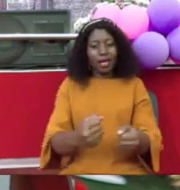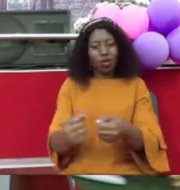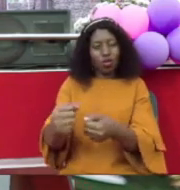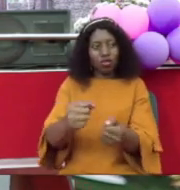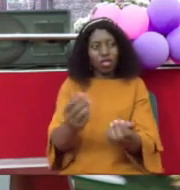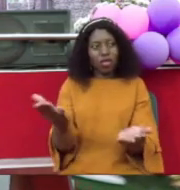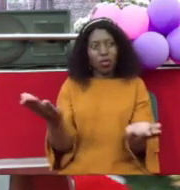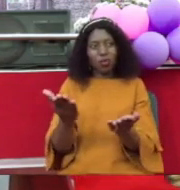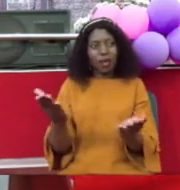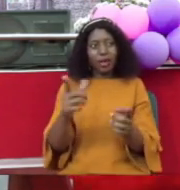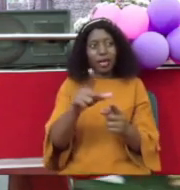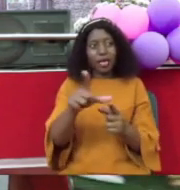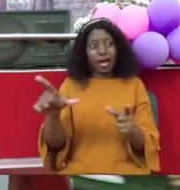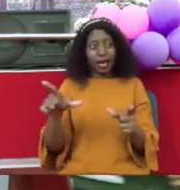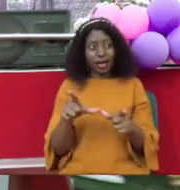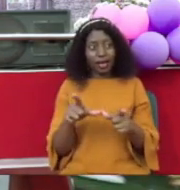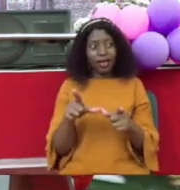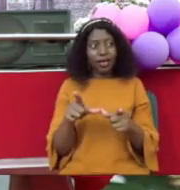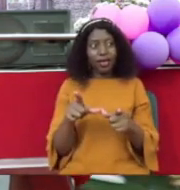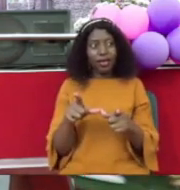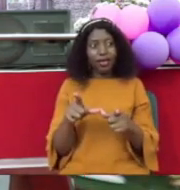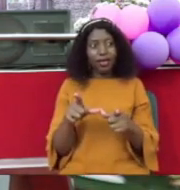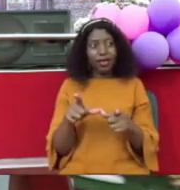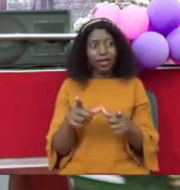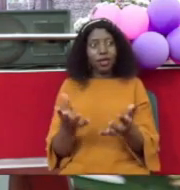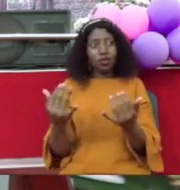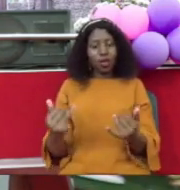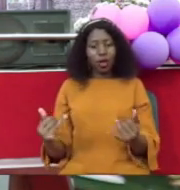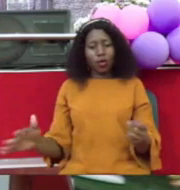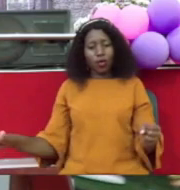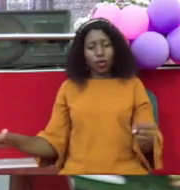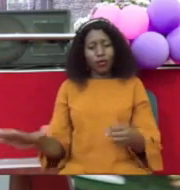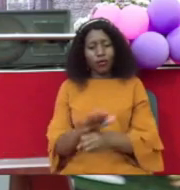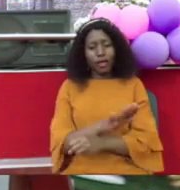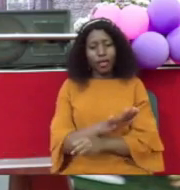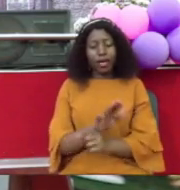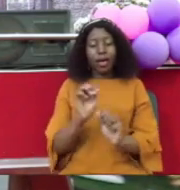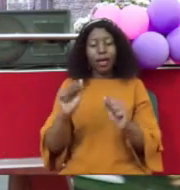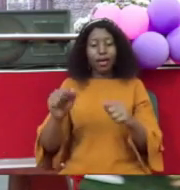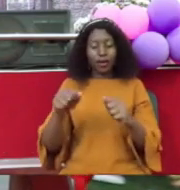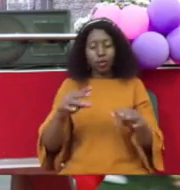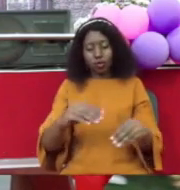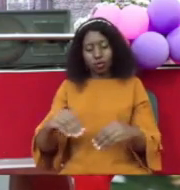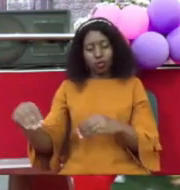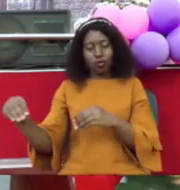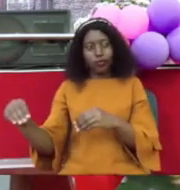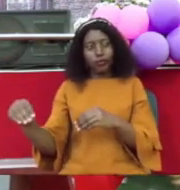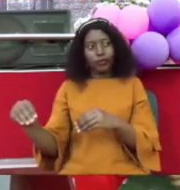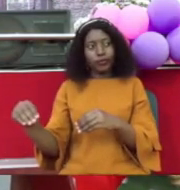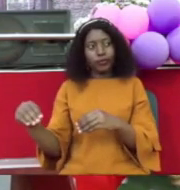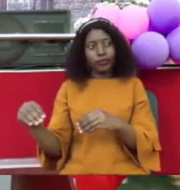ile ikiwekwa kwenye maji mengi. So you are filled and you are able to move. Kwa hivyo unajazwa na unaweza